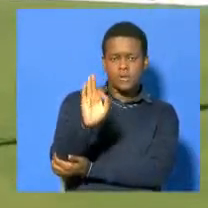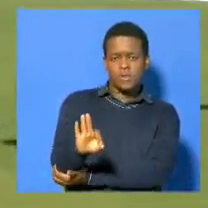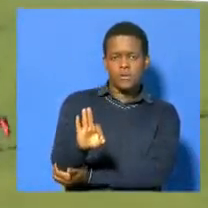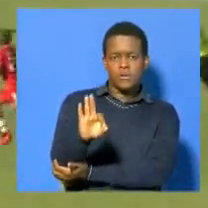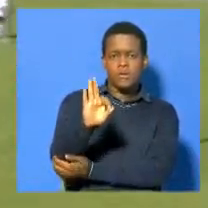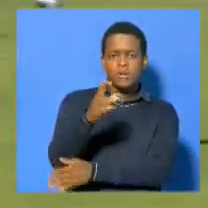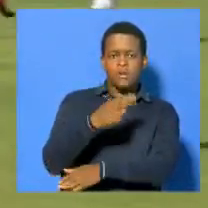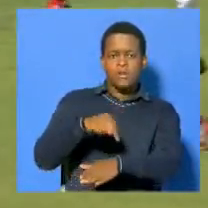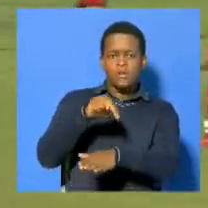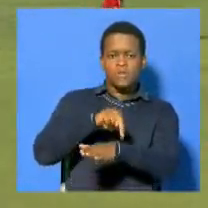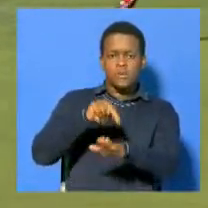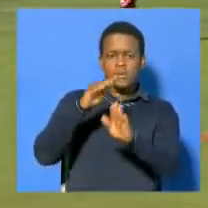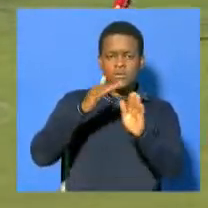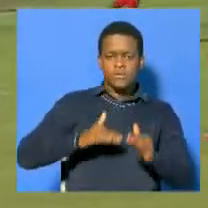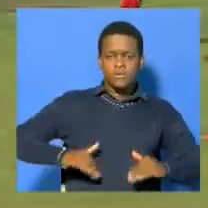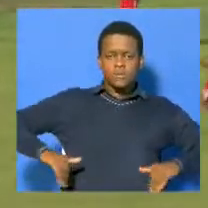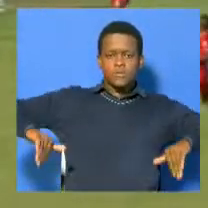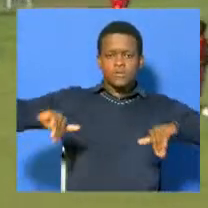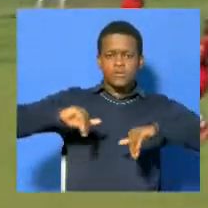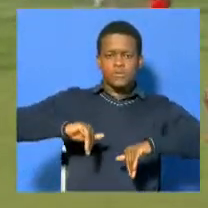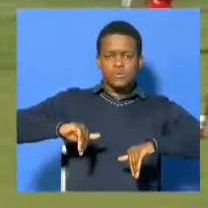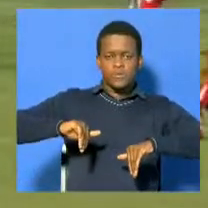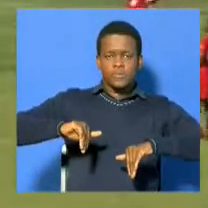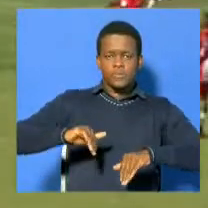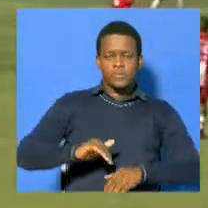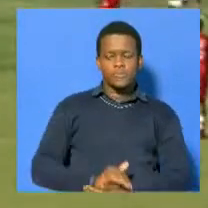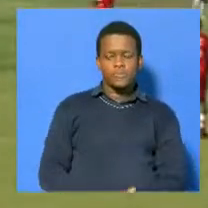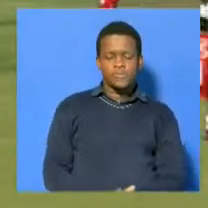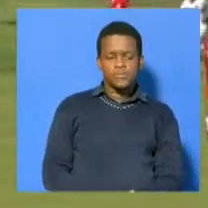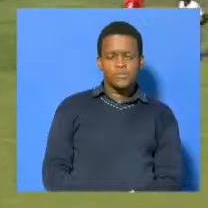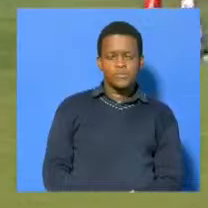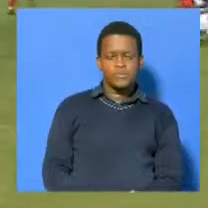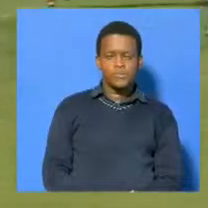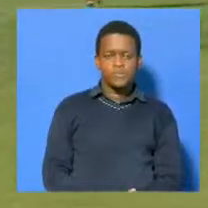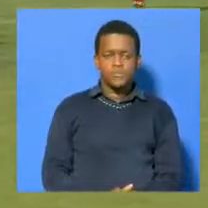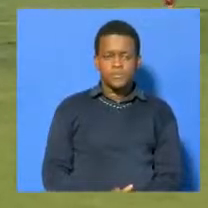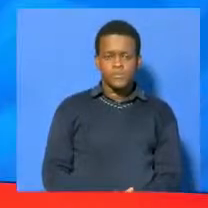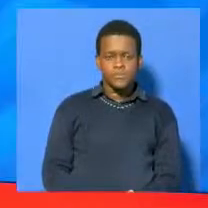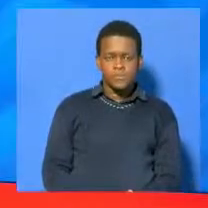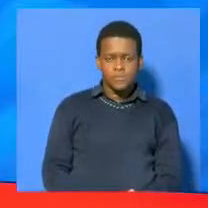11 at the National Stadium in a rescheduled fixture.